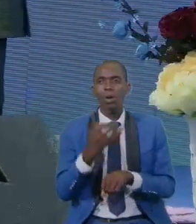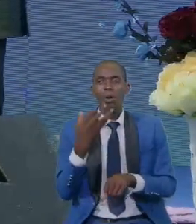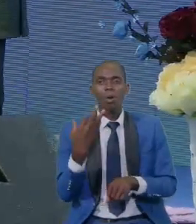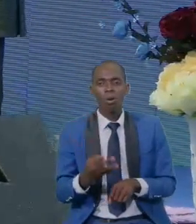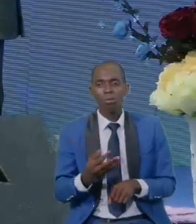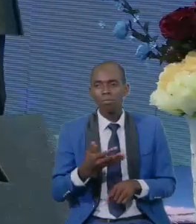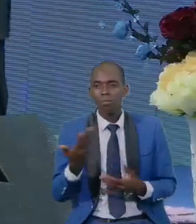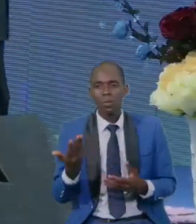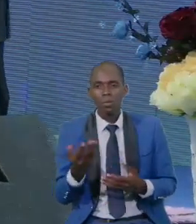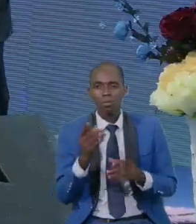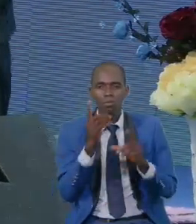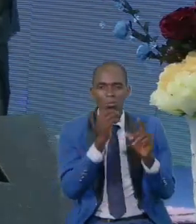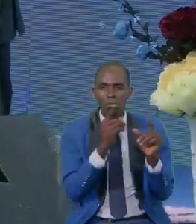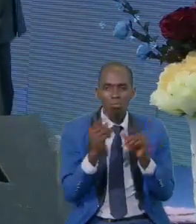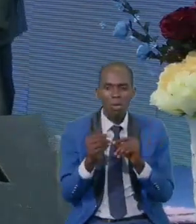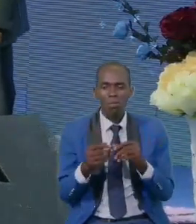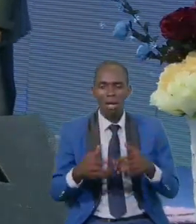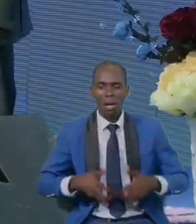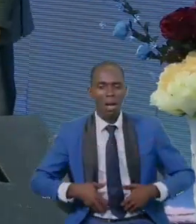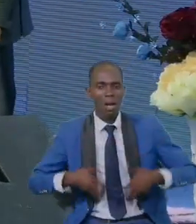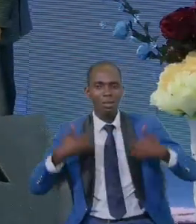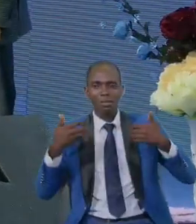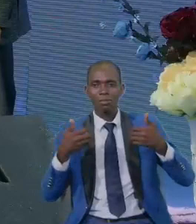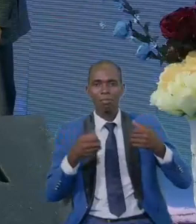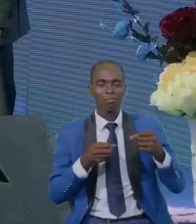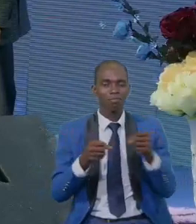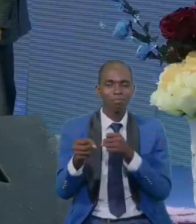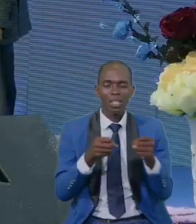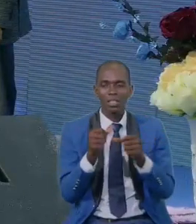angry, fighting everybody,